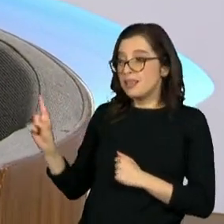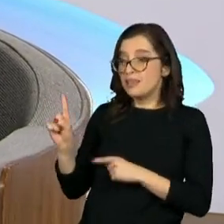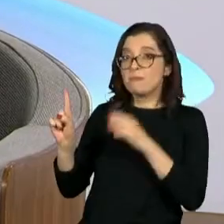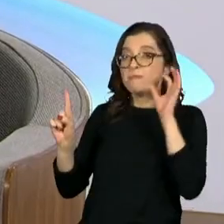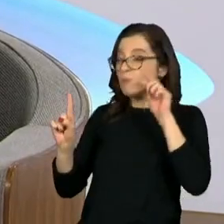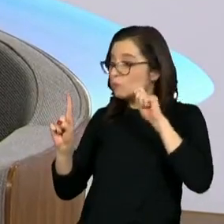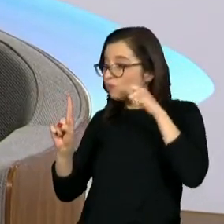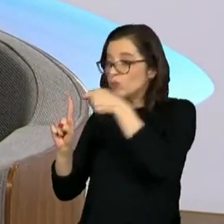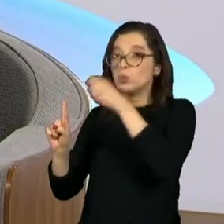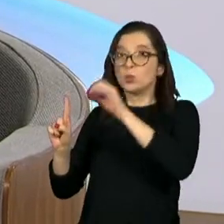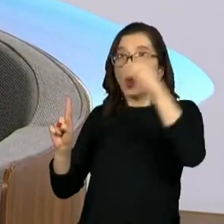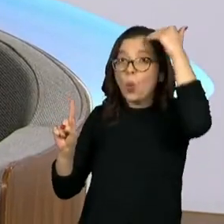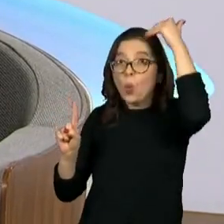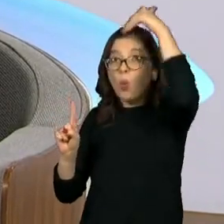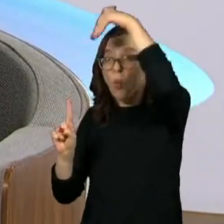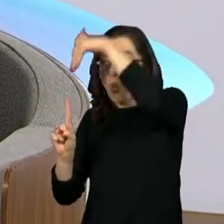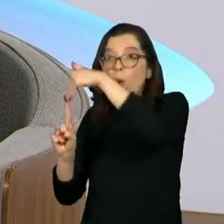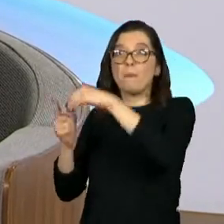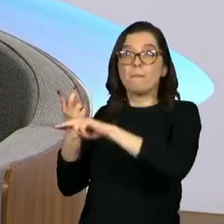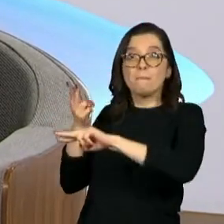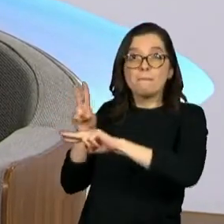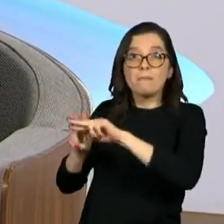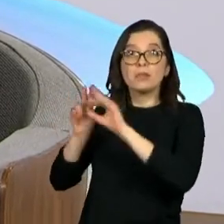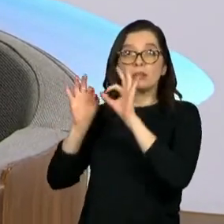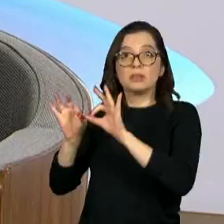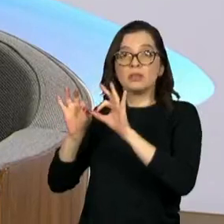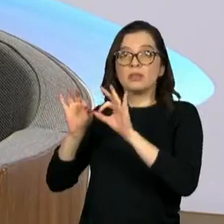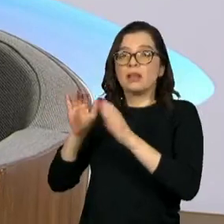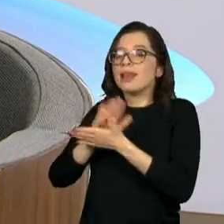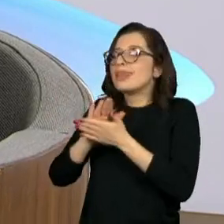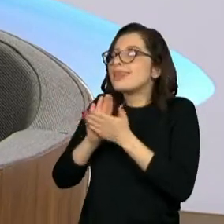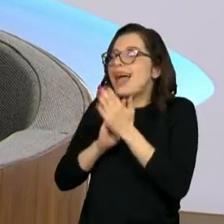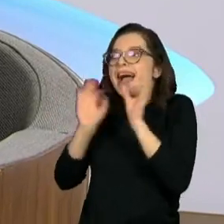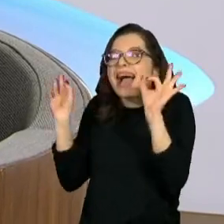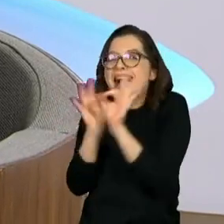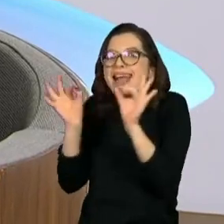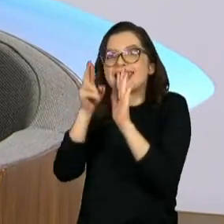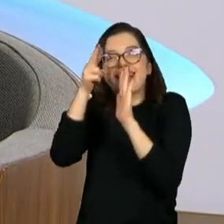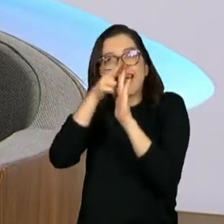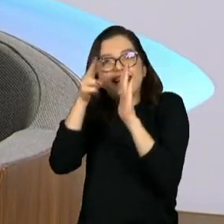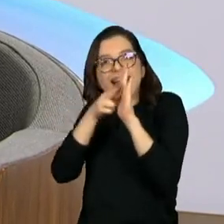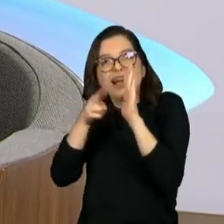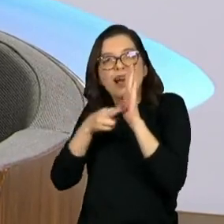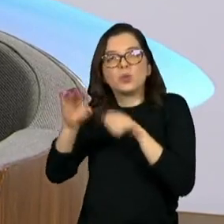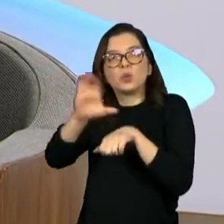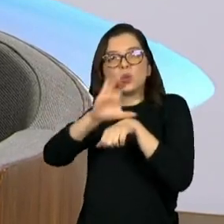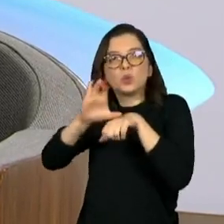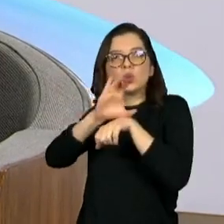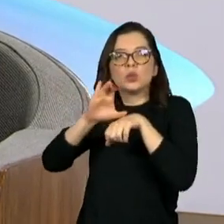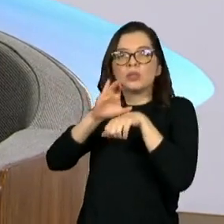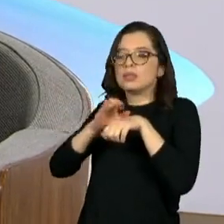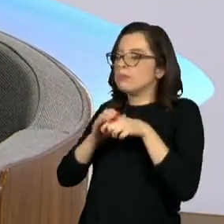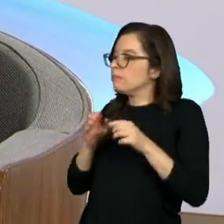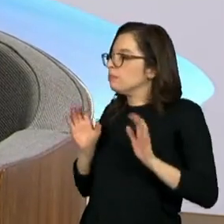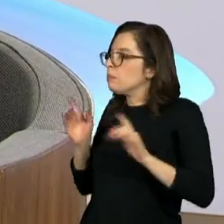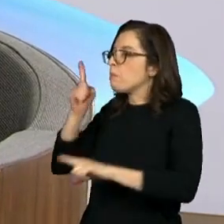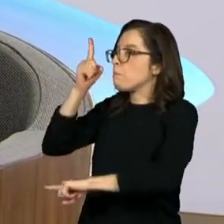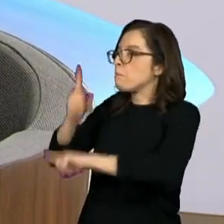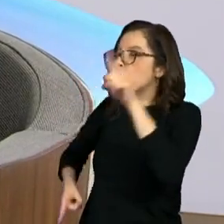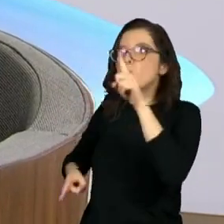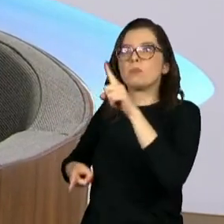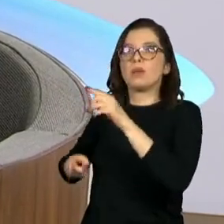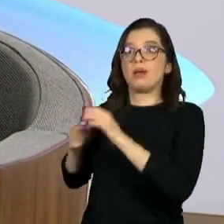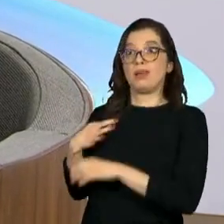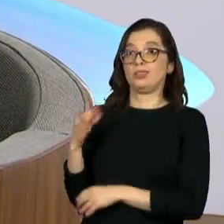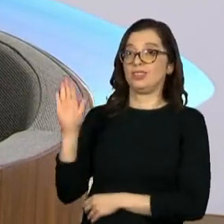convicted and sent to prison, there's nothing in the U.S. Constitution, believe it or not, that would prevent